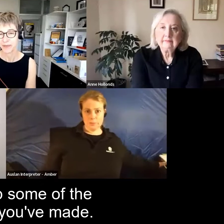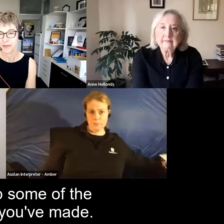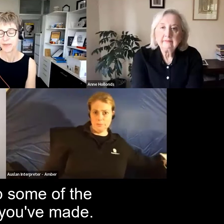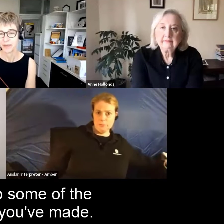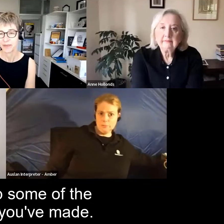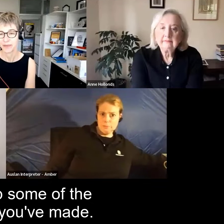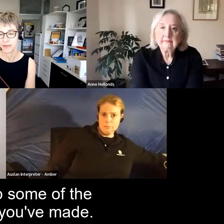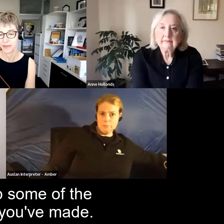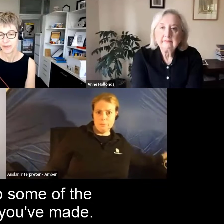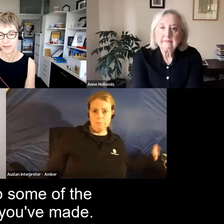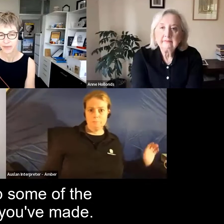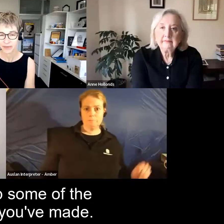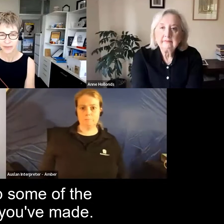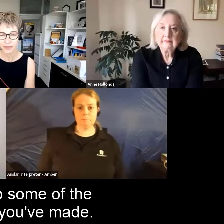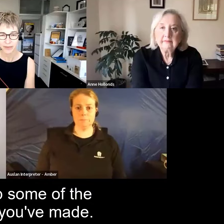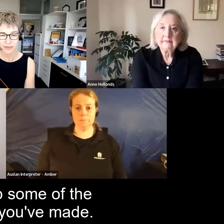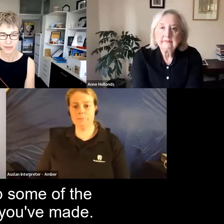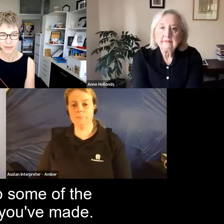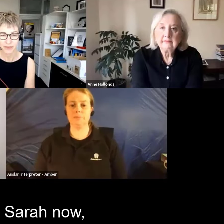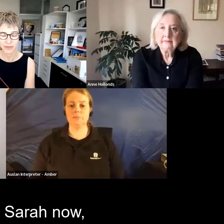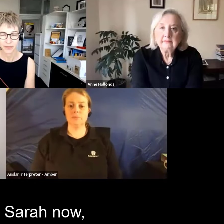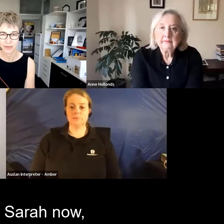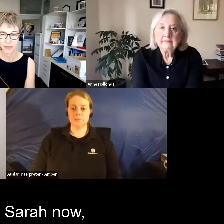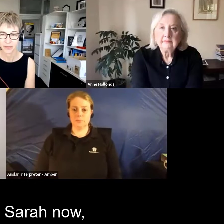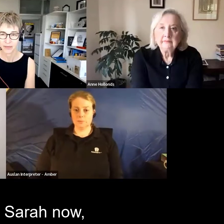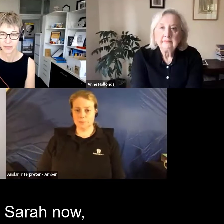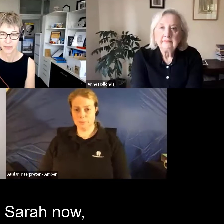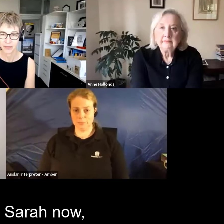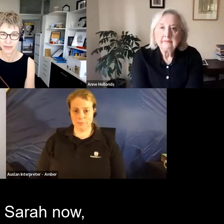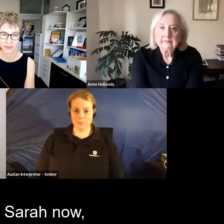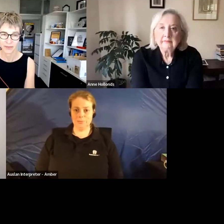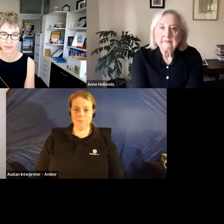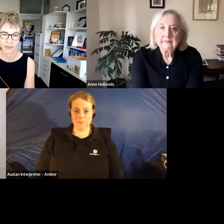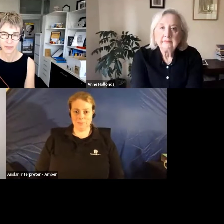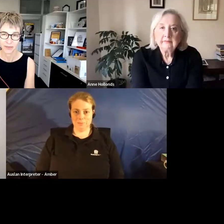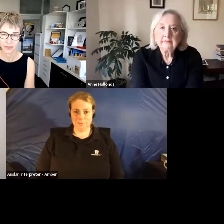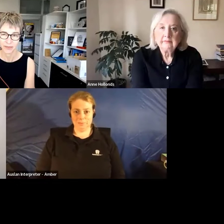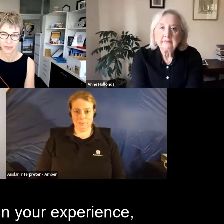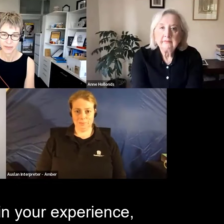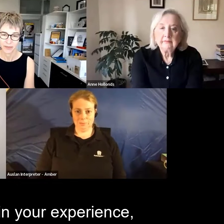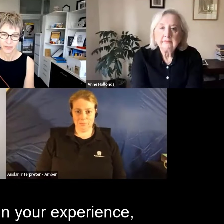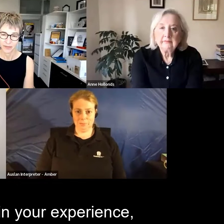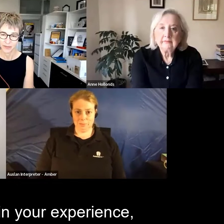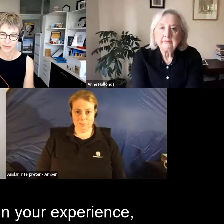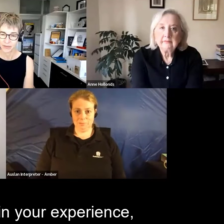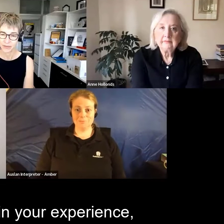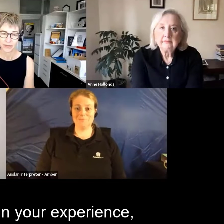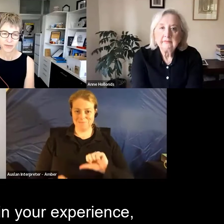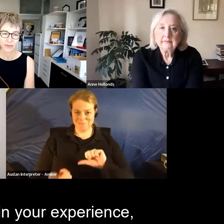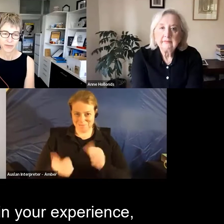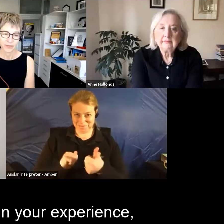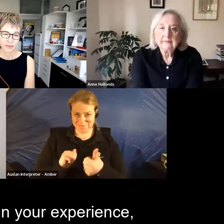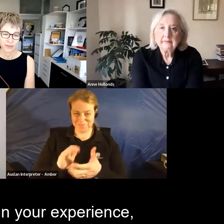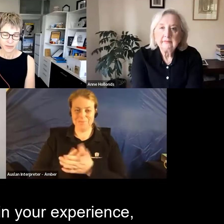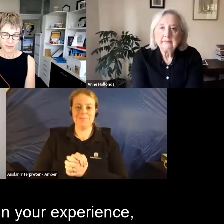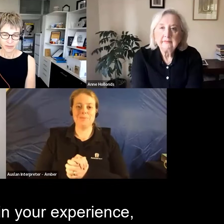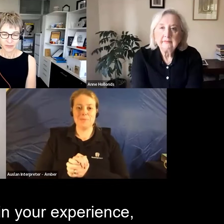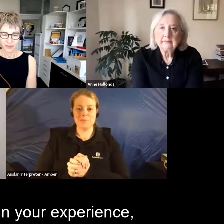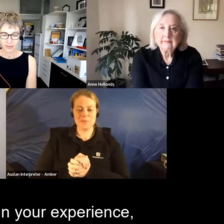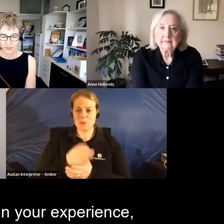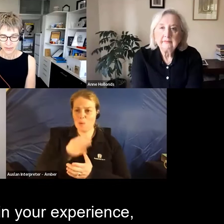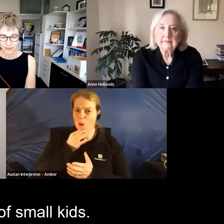and pick up some of the points that you've made. Turning to Sarah now, I'd be interested in your